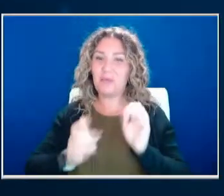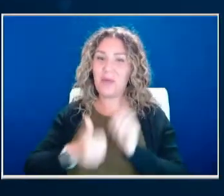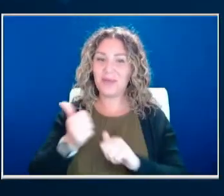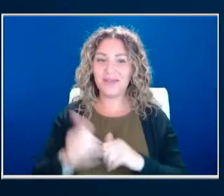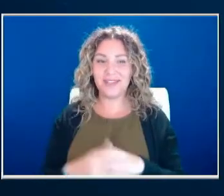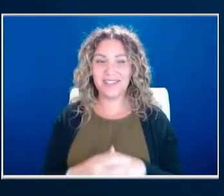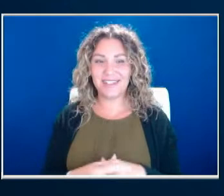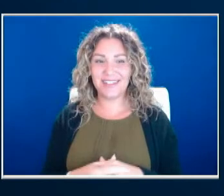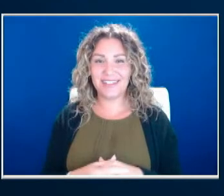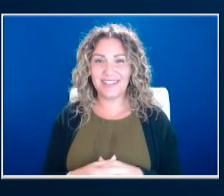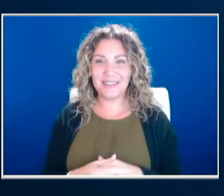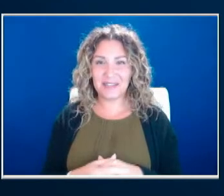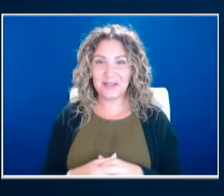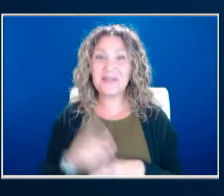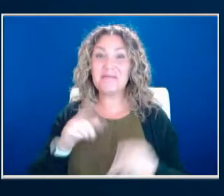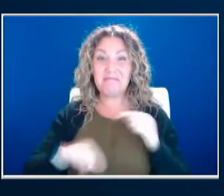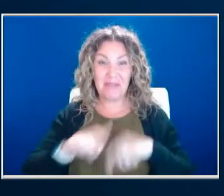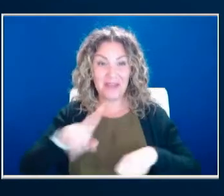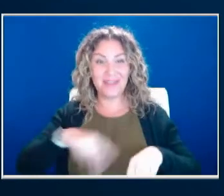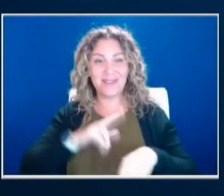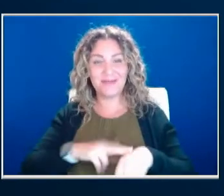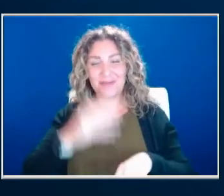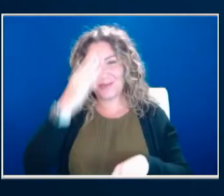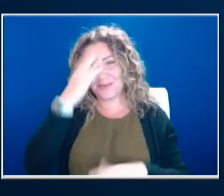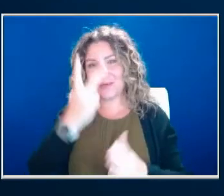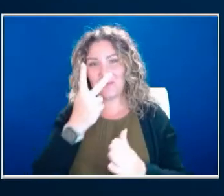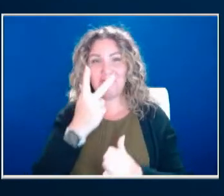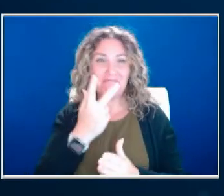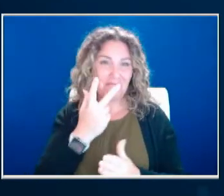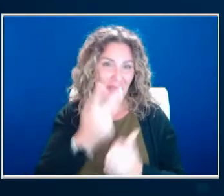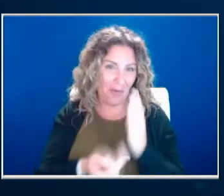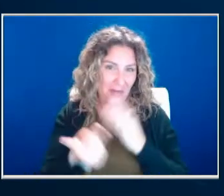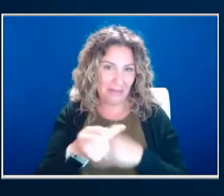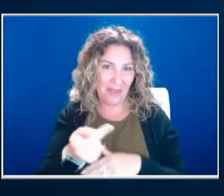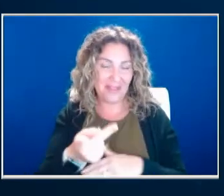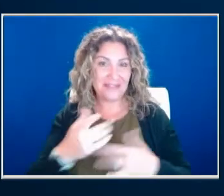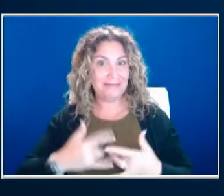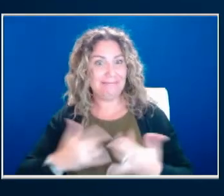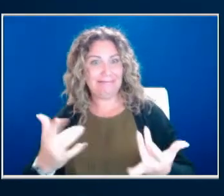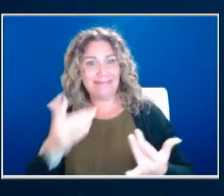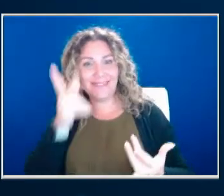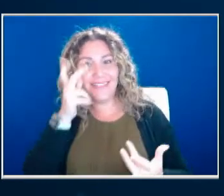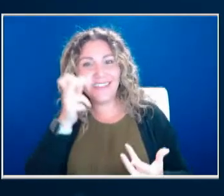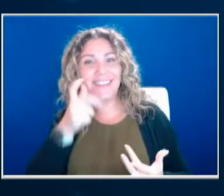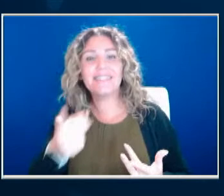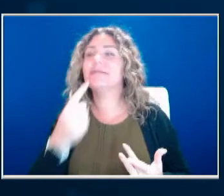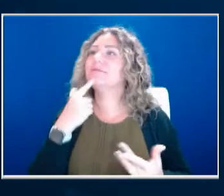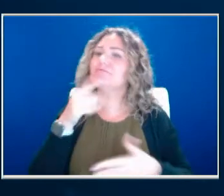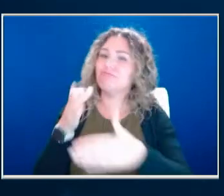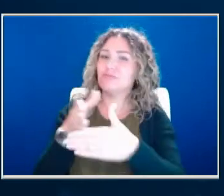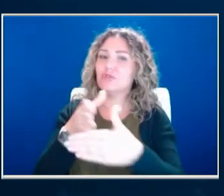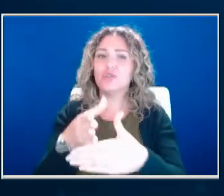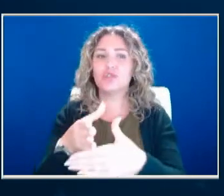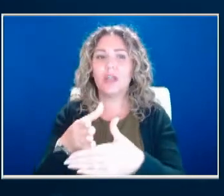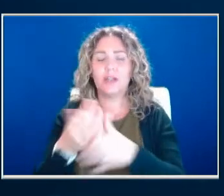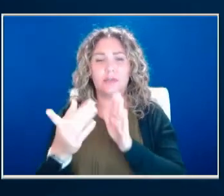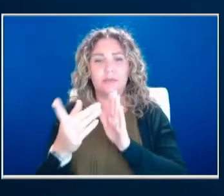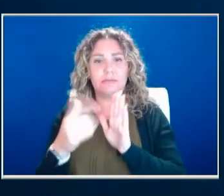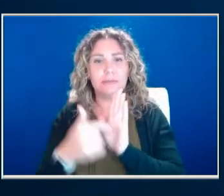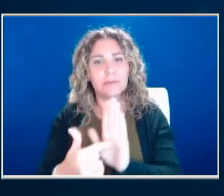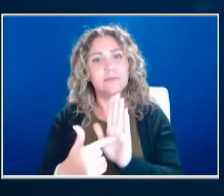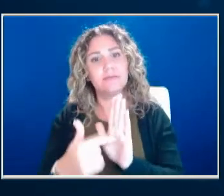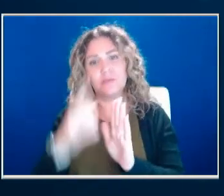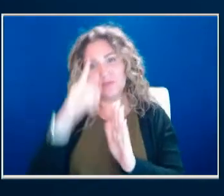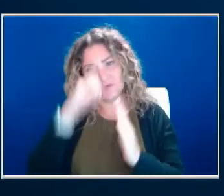Back to normal. And I know that's what these two guys are excited to hear about, because he's saying he shared some of these signs of stroke, and that's what you said, but